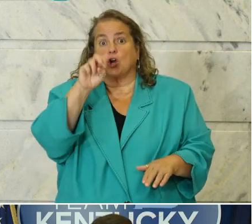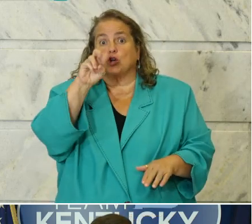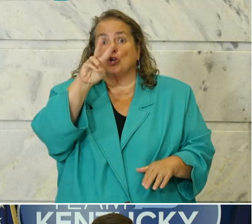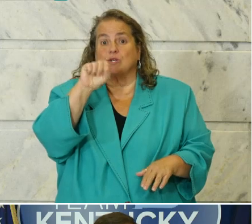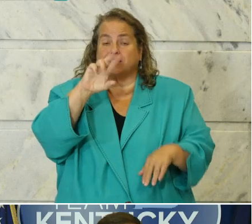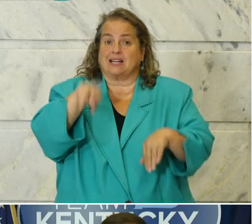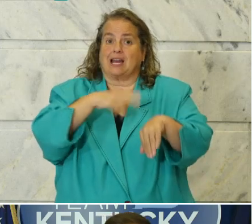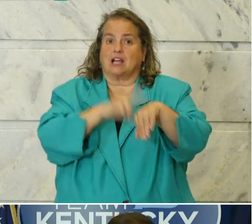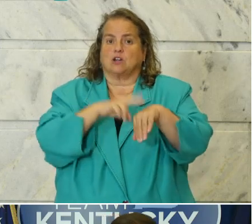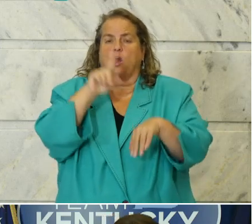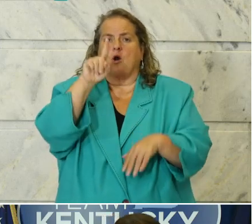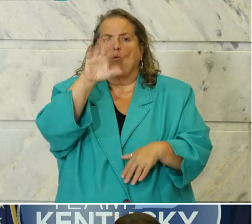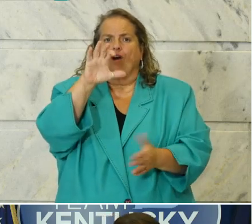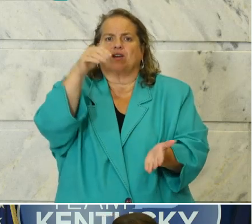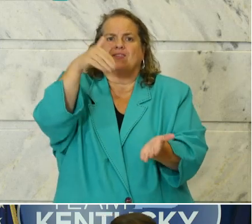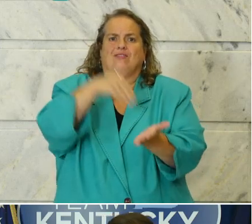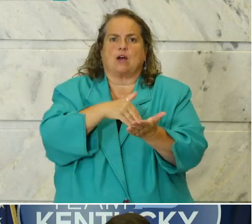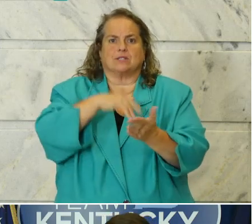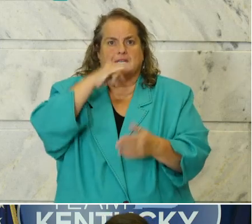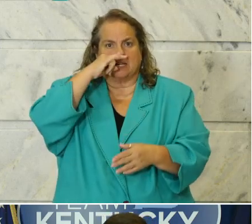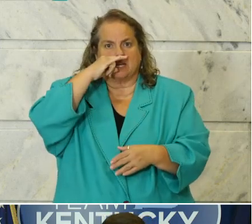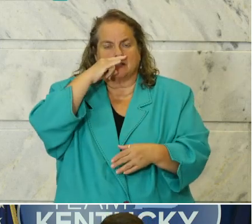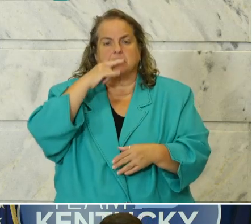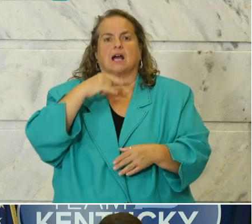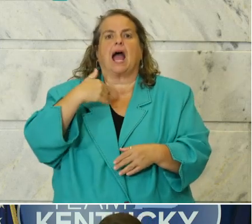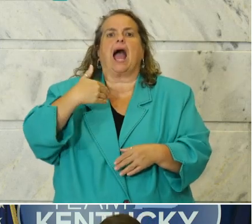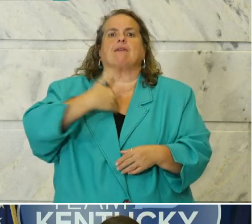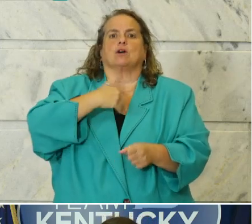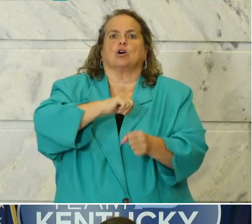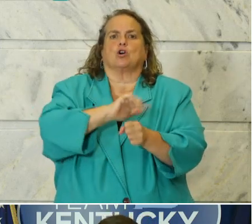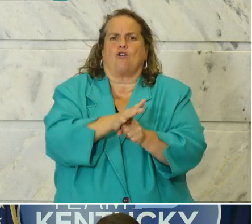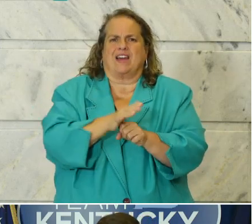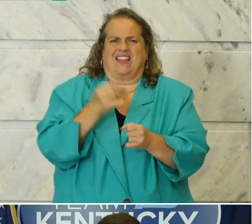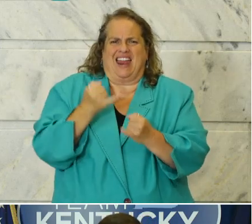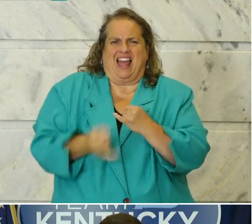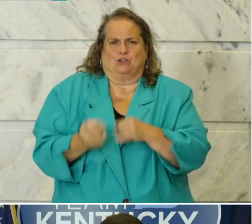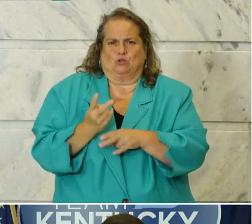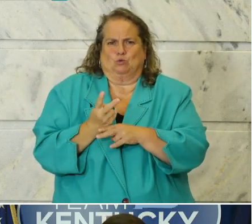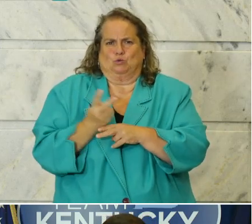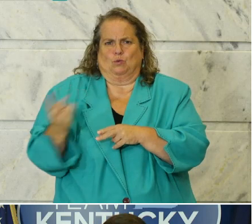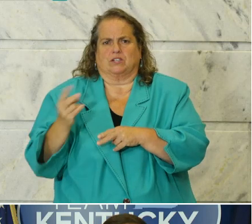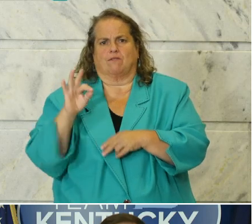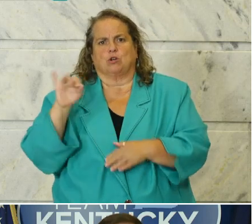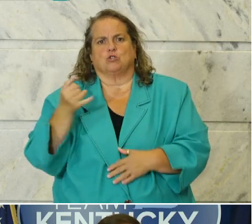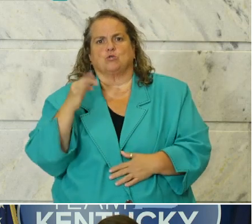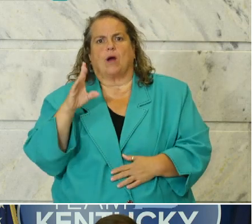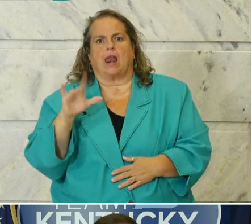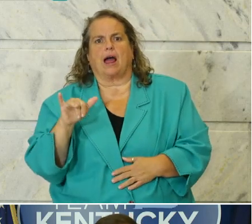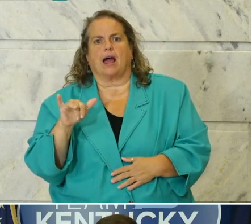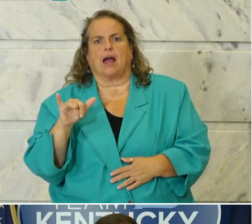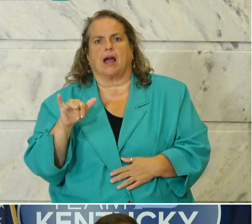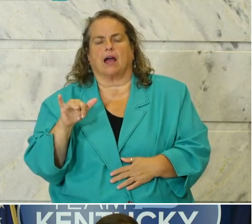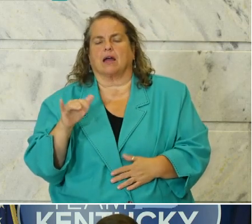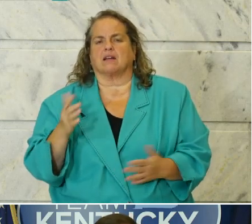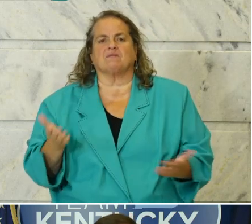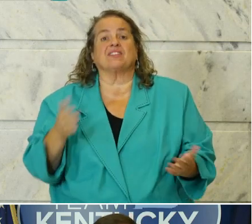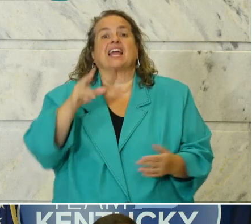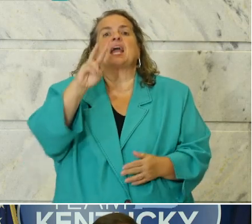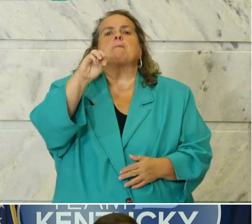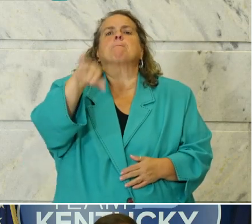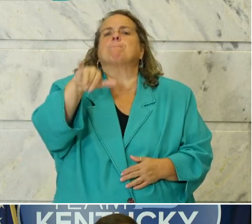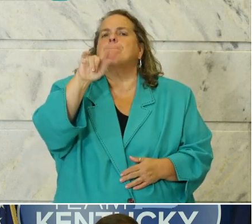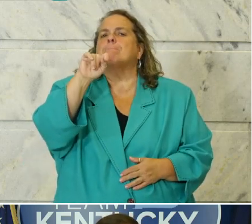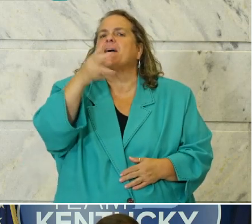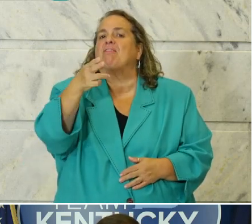kids tested positive in the United States in just the last 2 weeks of July. It is a myth that kids do not get